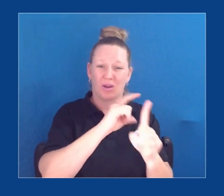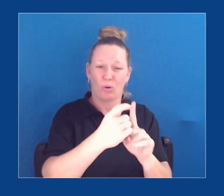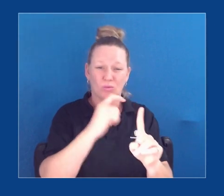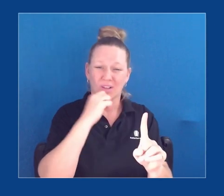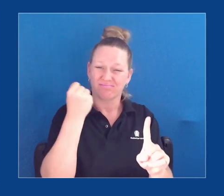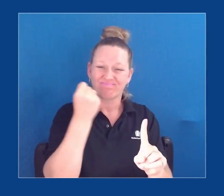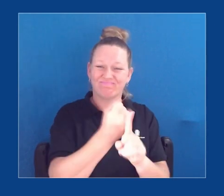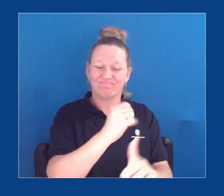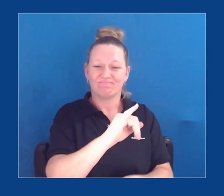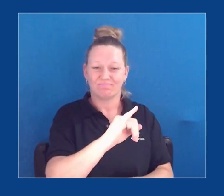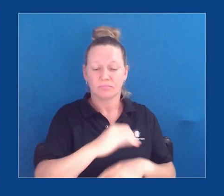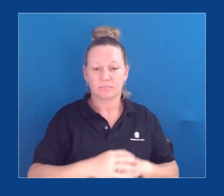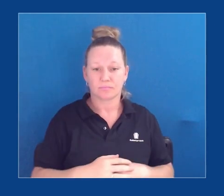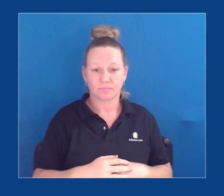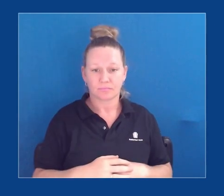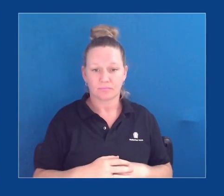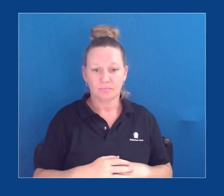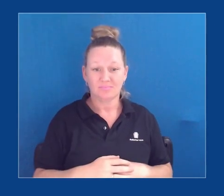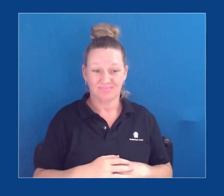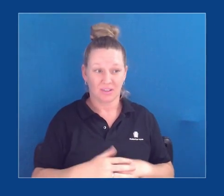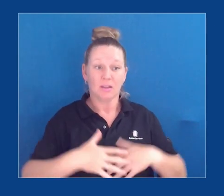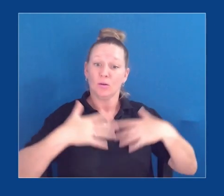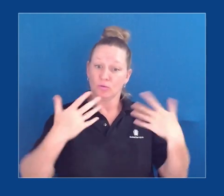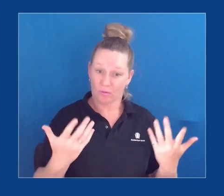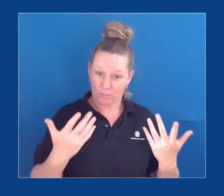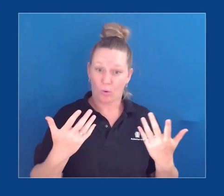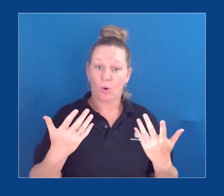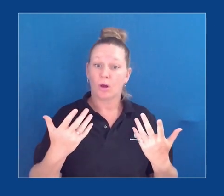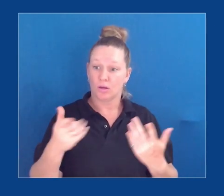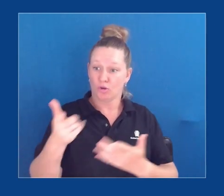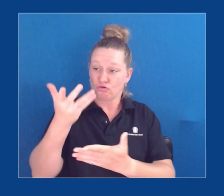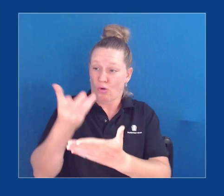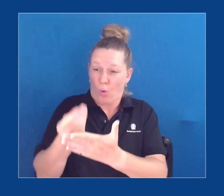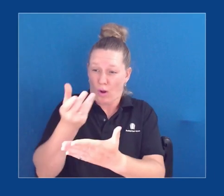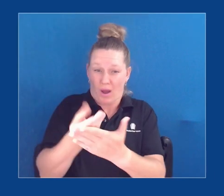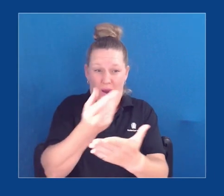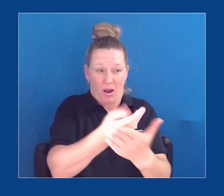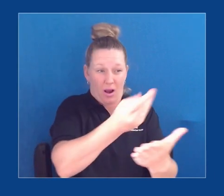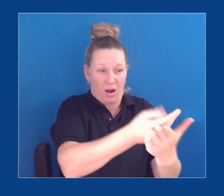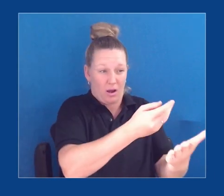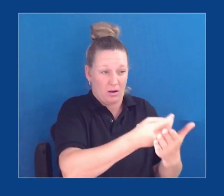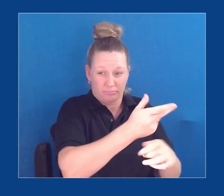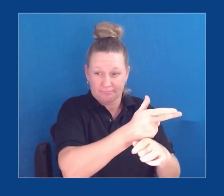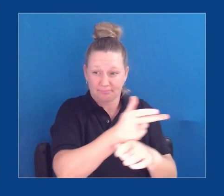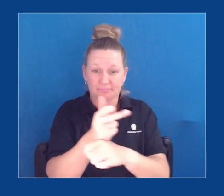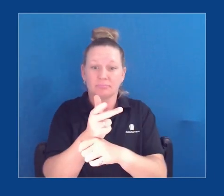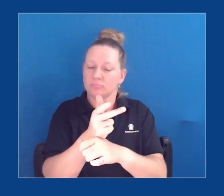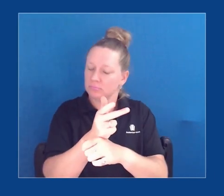the remaining traditions is a matter of the highest priority, both for Indigenous and non-Indigenous